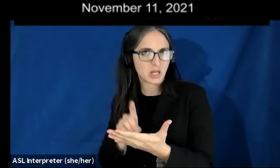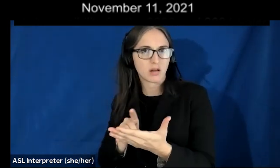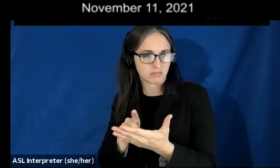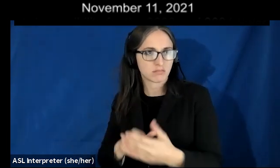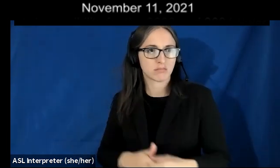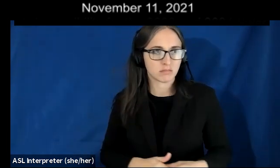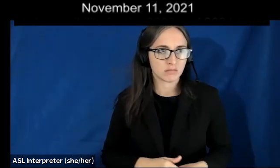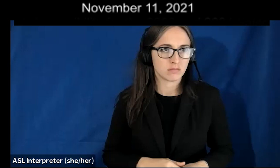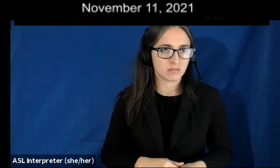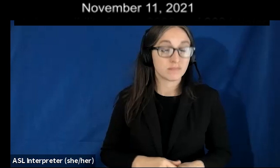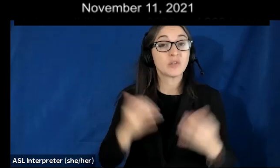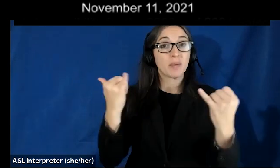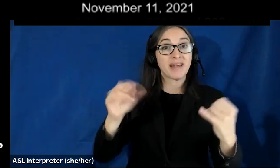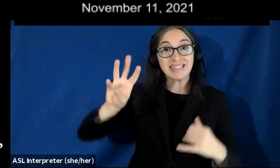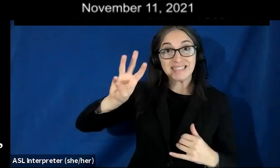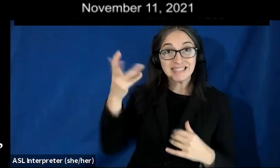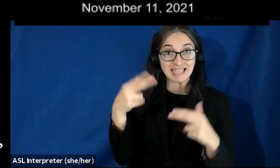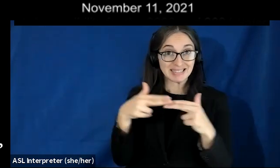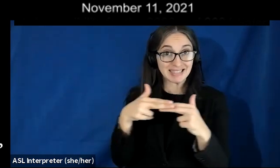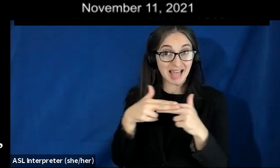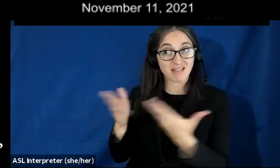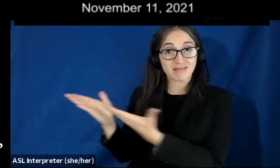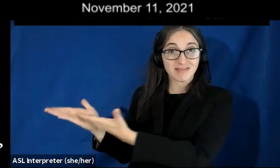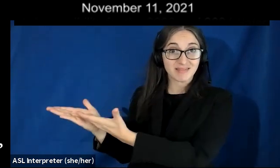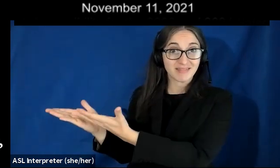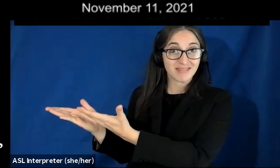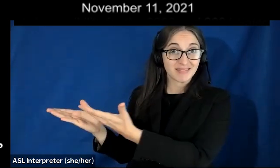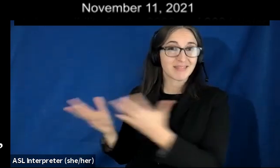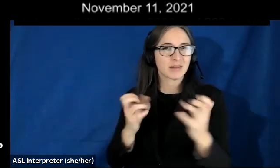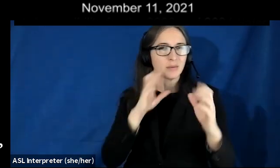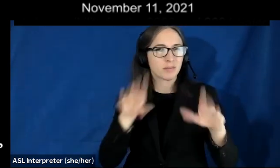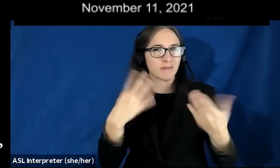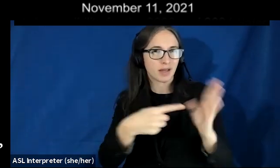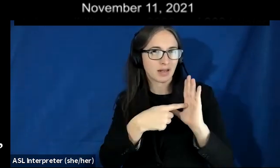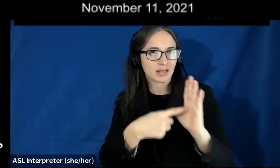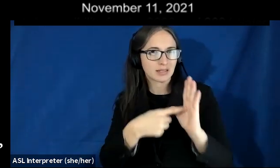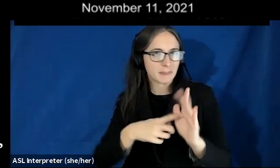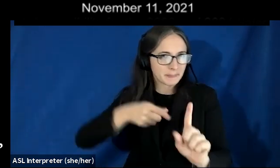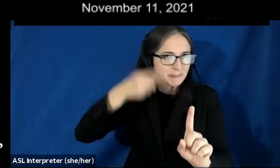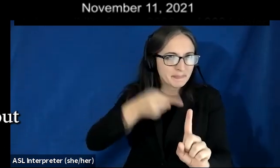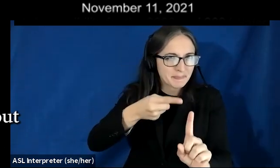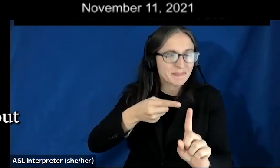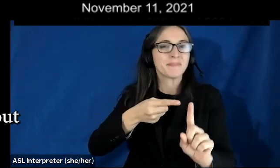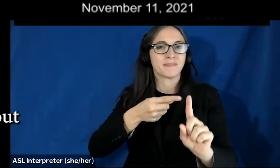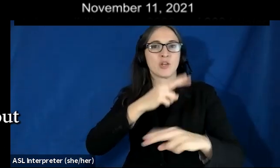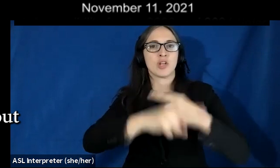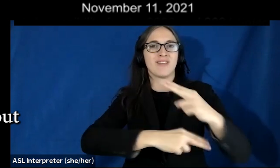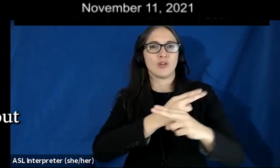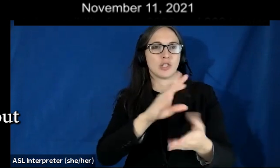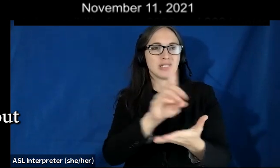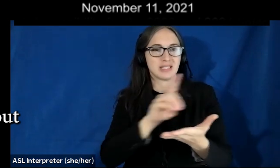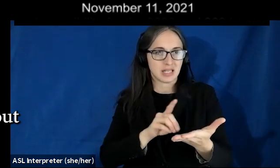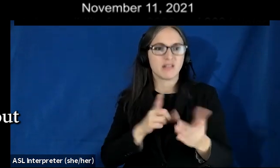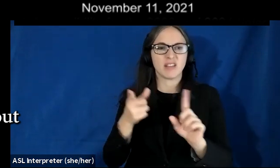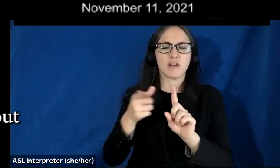On the sixth slide, I would like to give an example of universal design from science education literature,